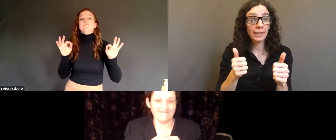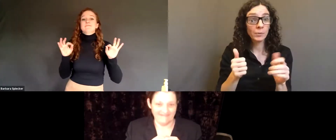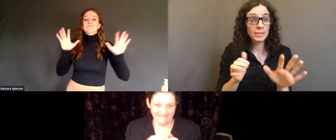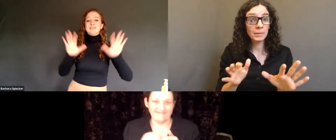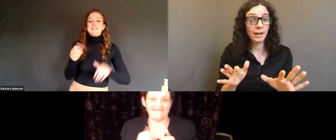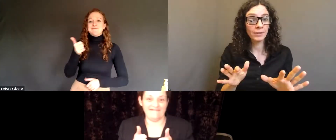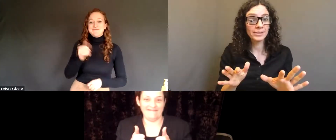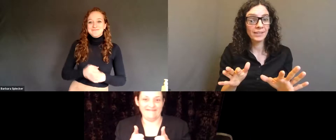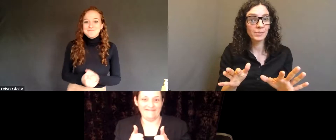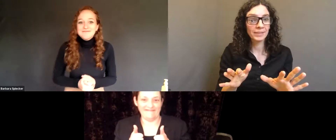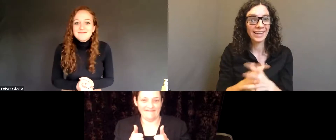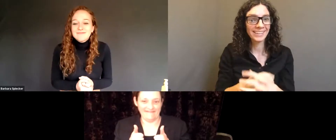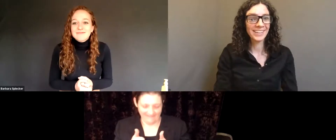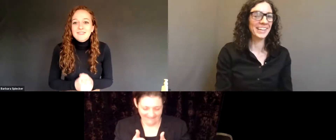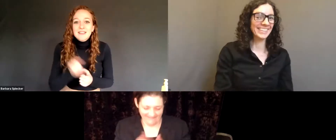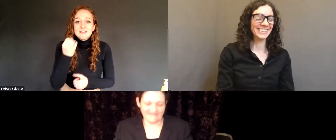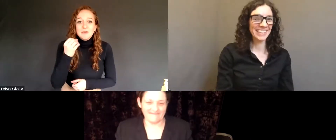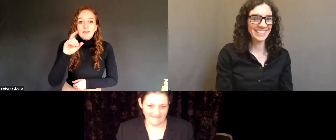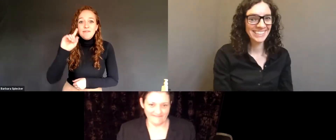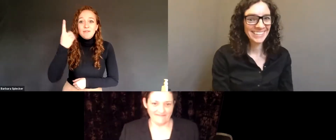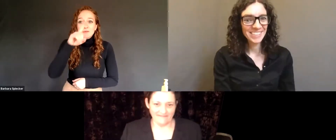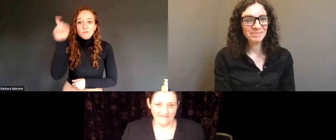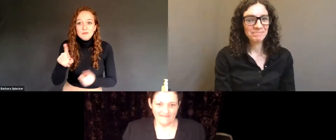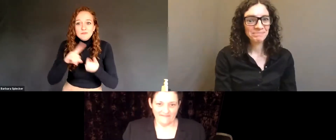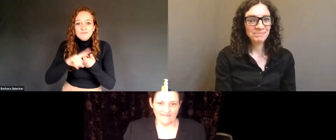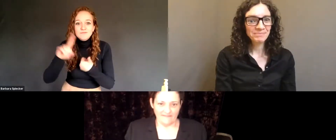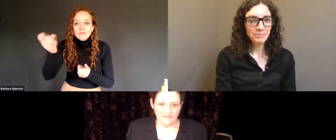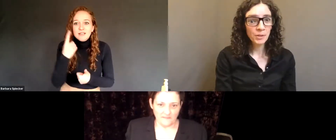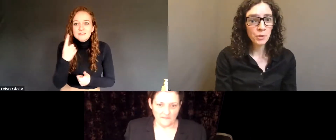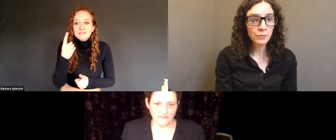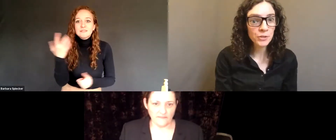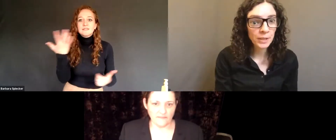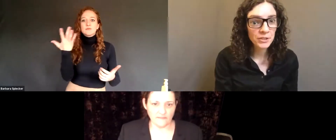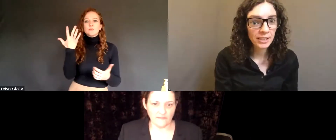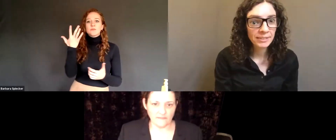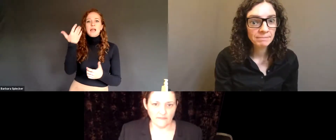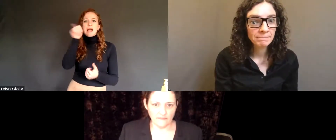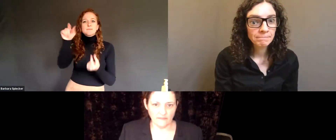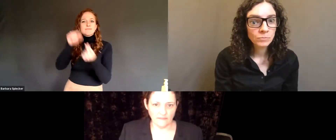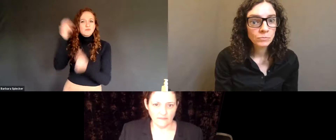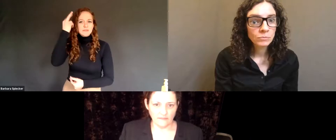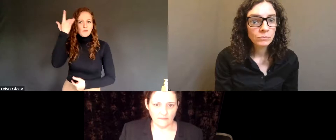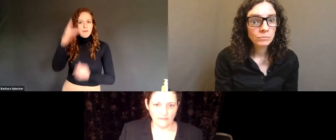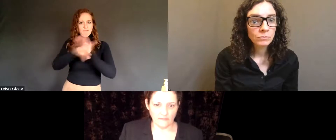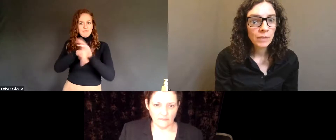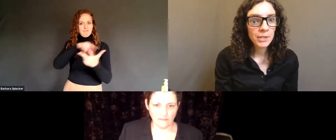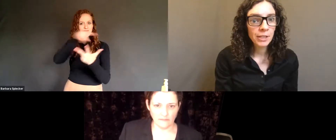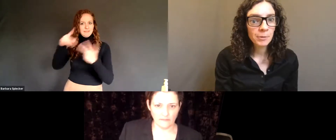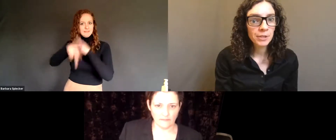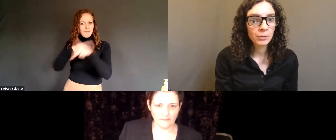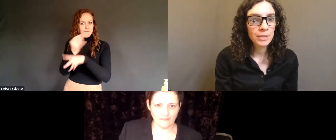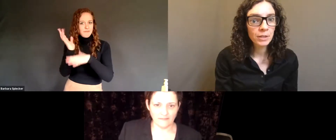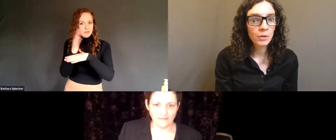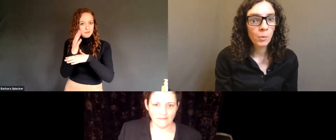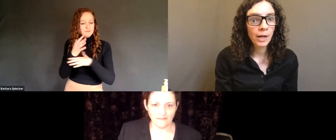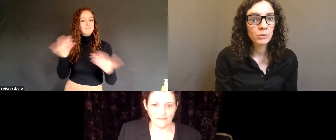Okay, can everyone see me now? It looks like everyone can. Okay, great. So the first question, is there any